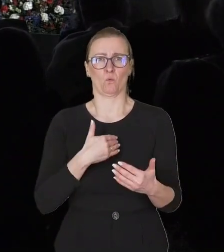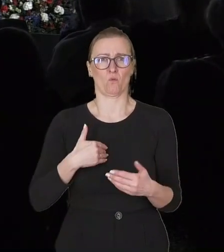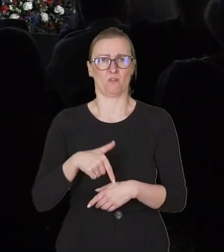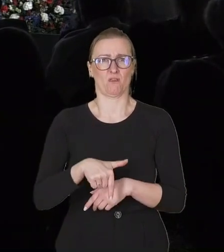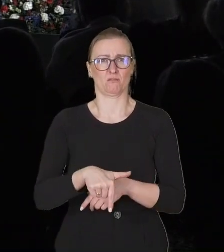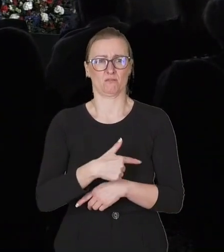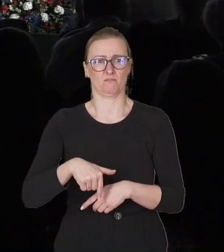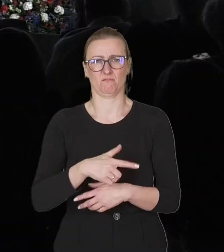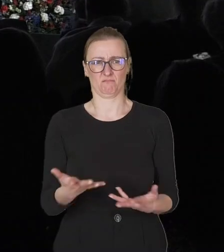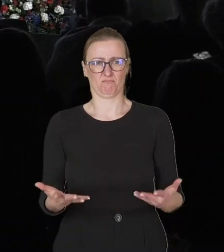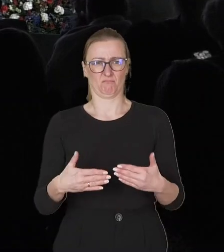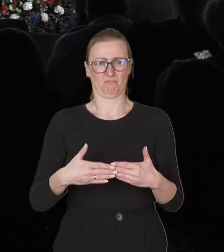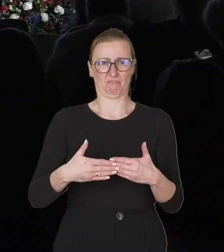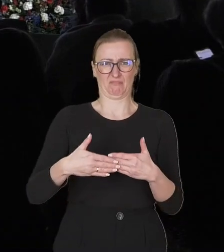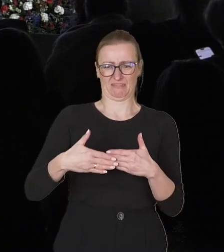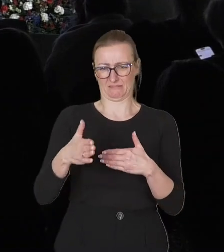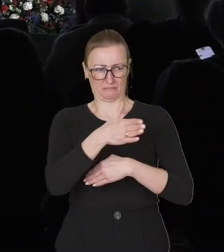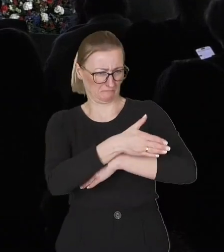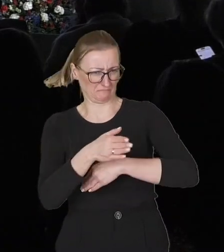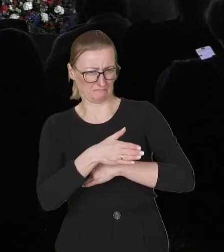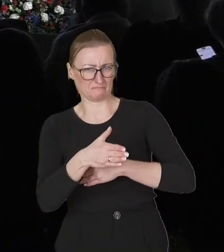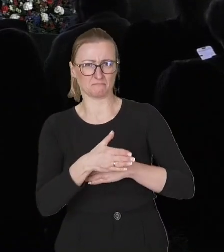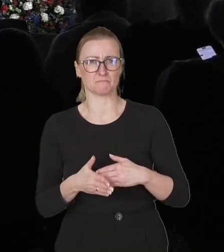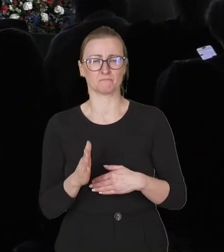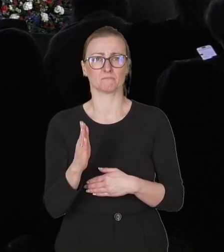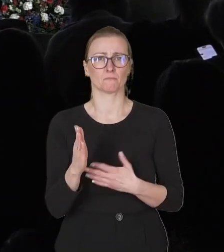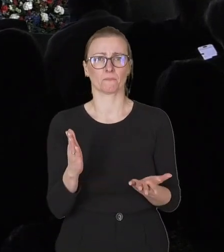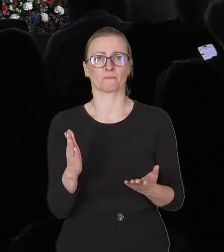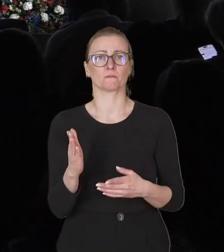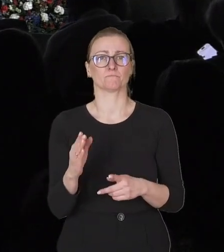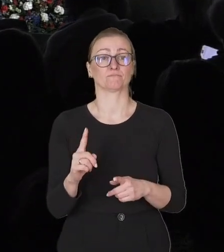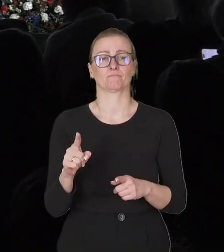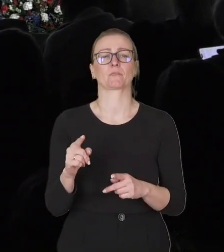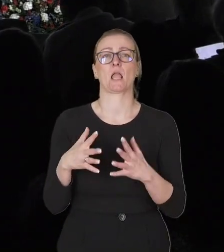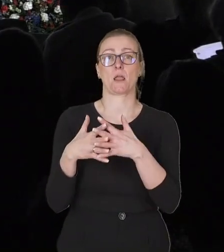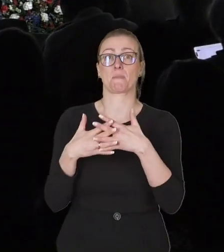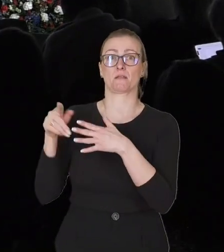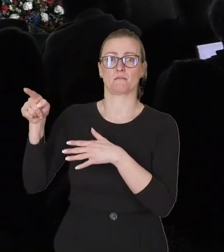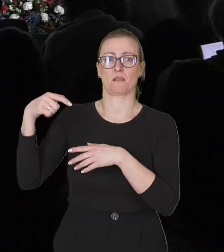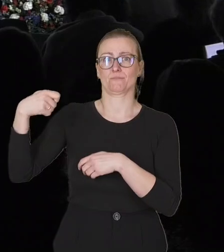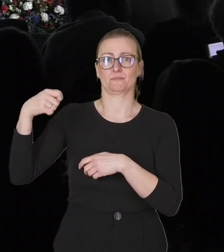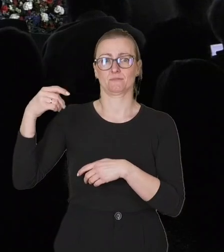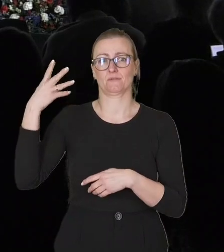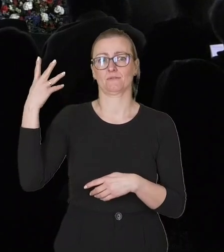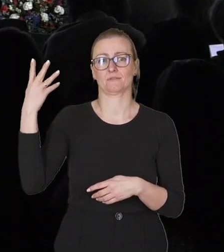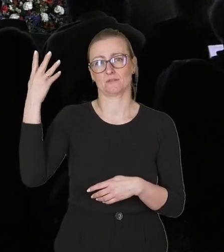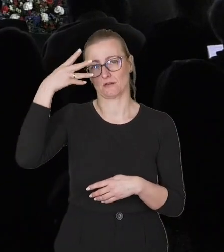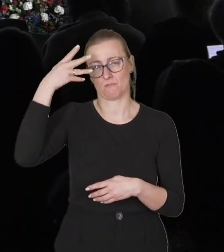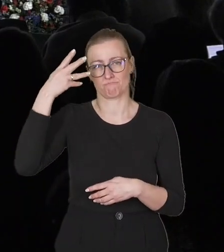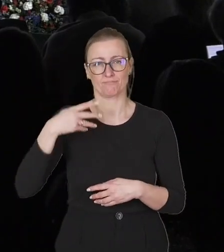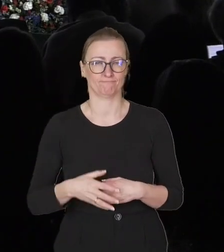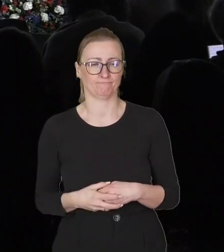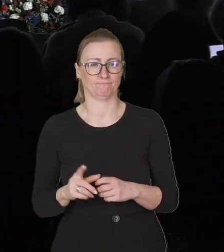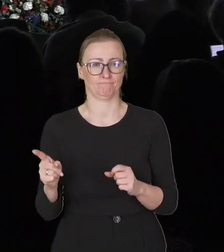Trump administration, which is always already a bit of a shock to some of us, at least the executive orders that